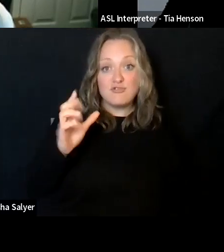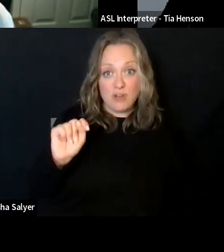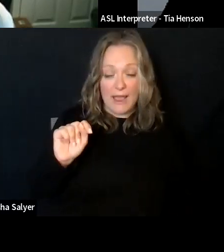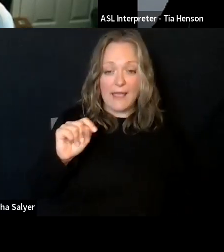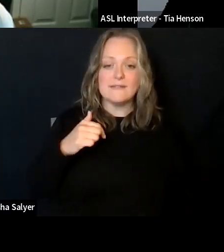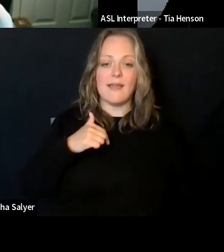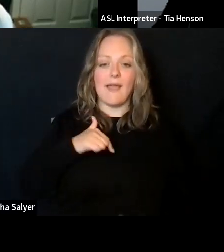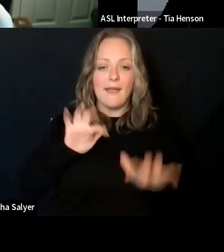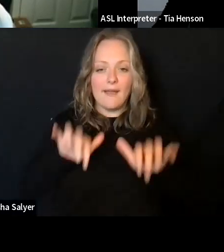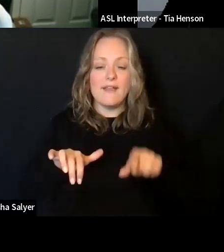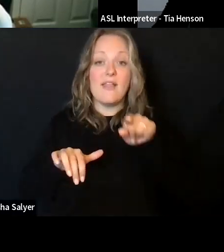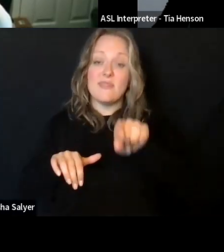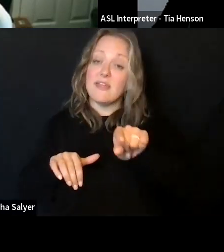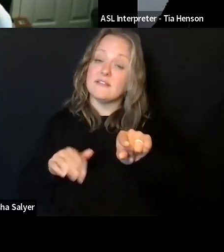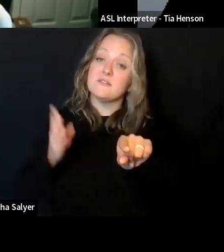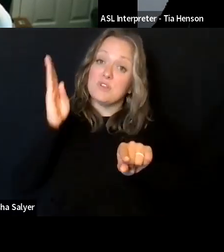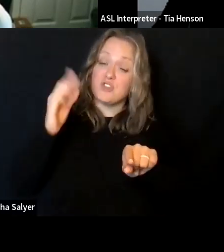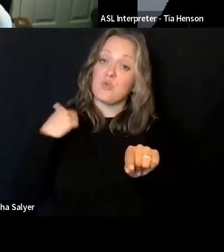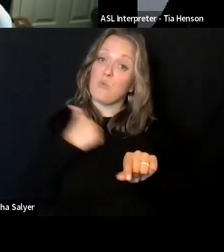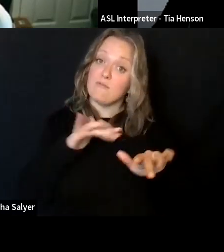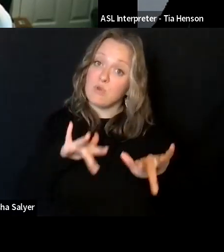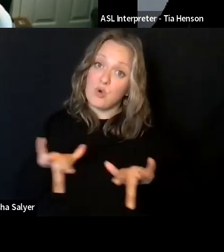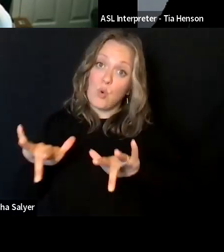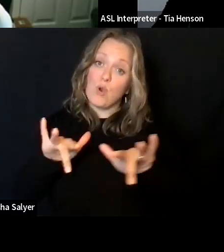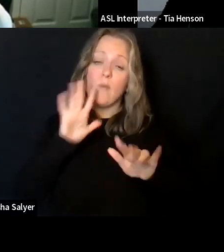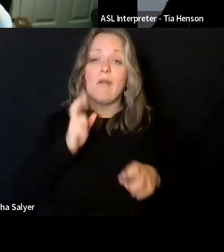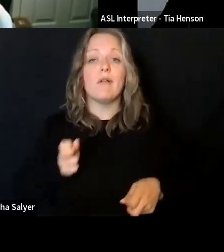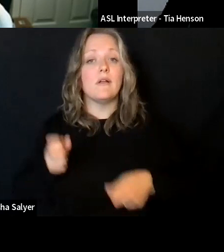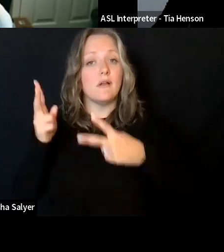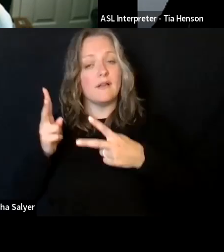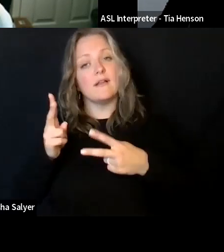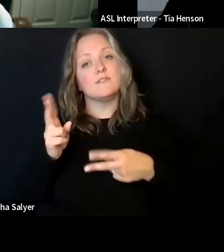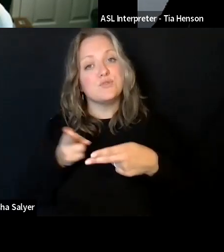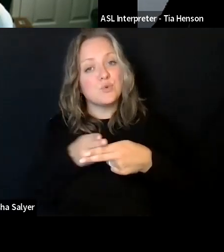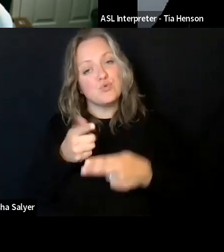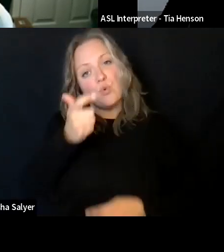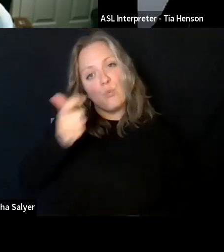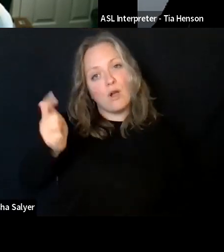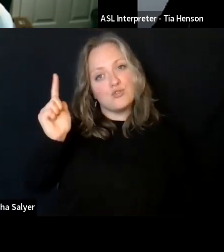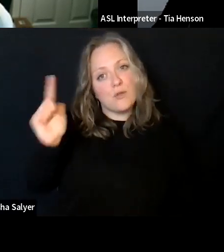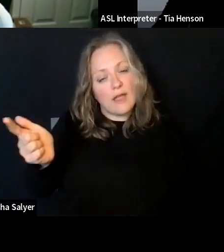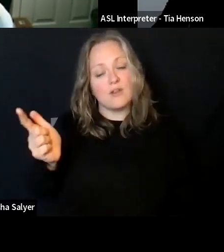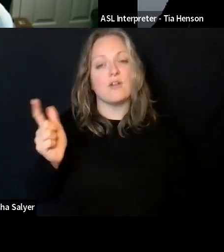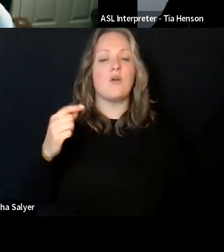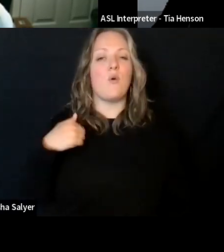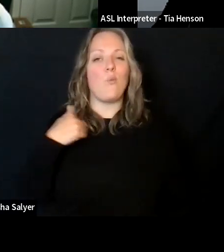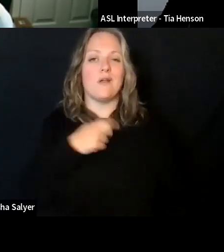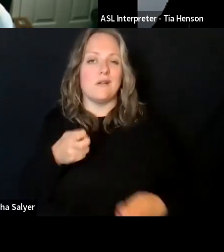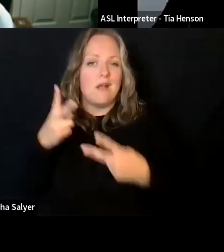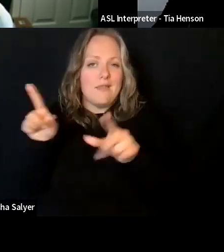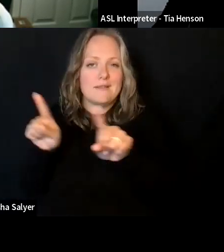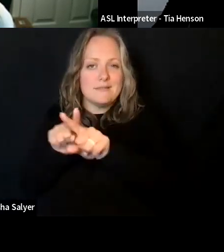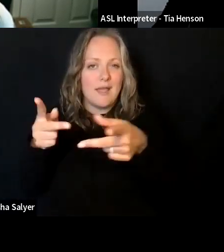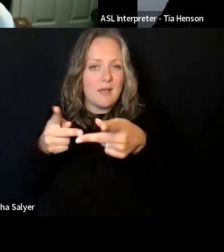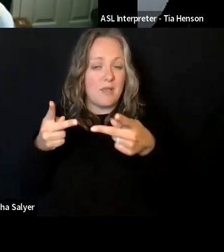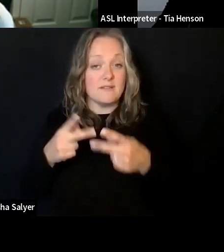recording the session and it will be available soon. And that link I posted is where the other sessions are posted. We can't offer our